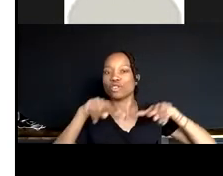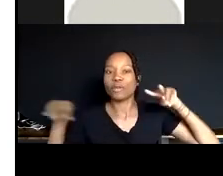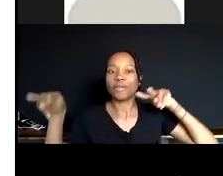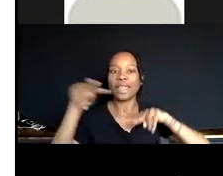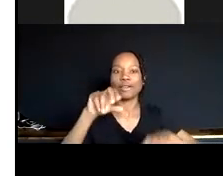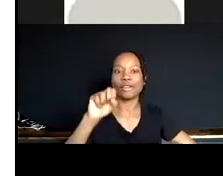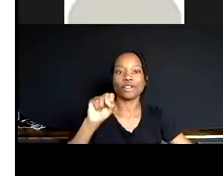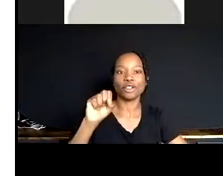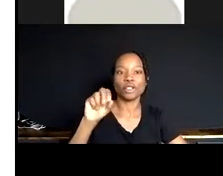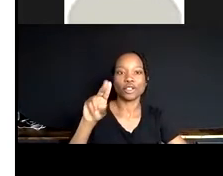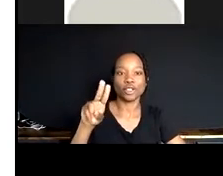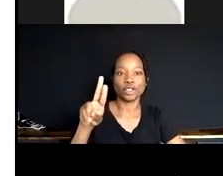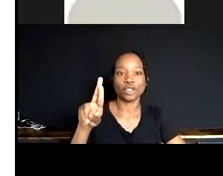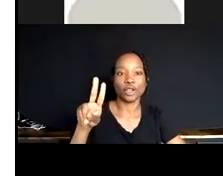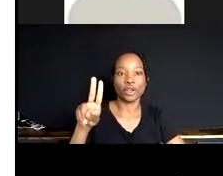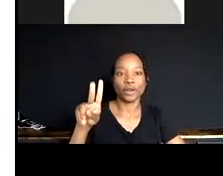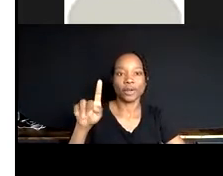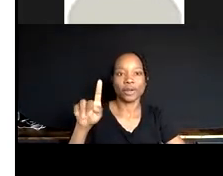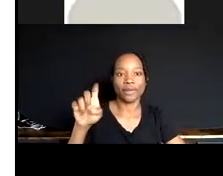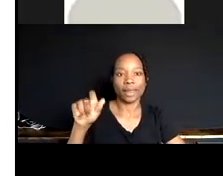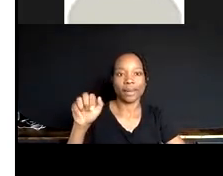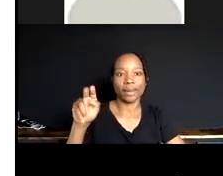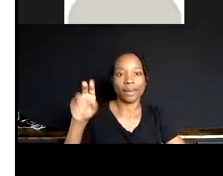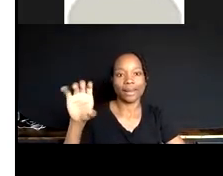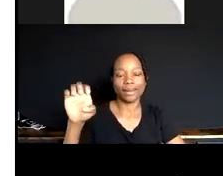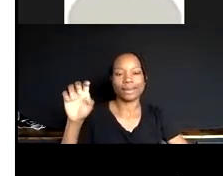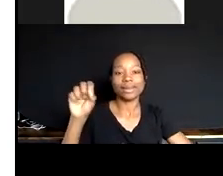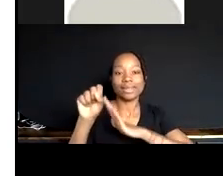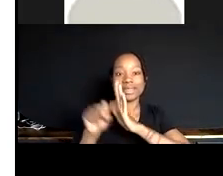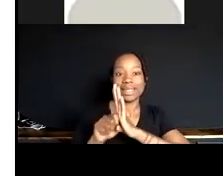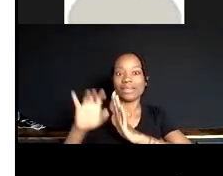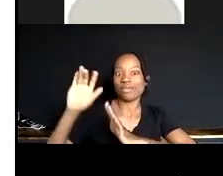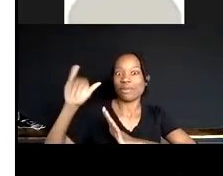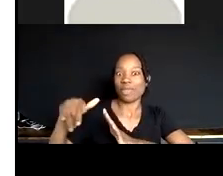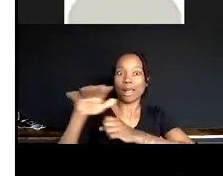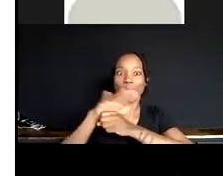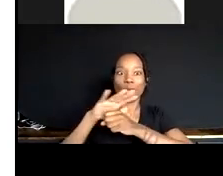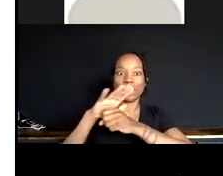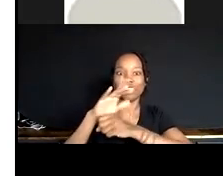and this location data gets saved to the cloud, and it gets mingled with